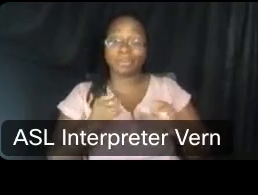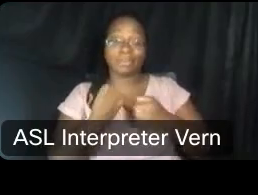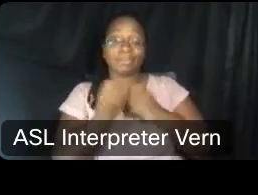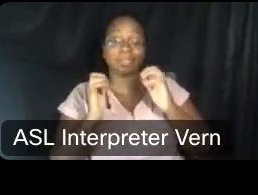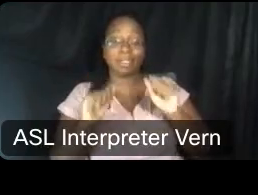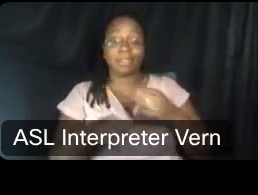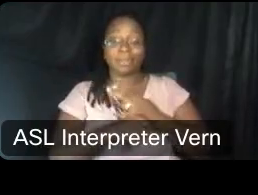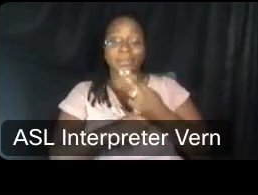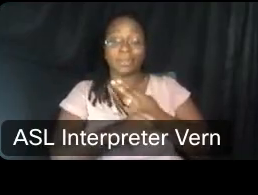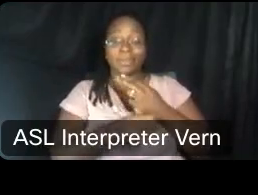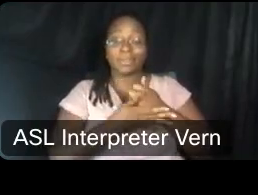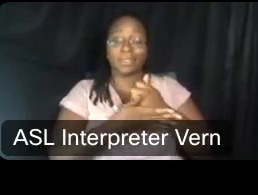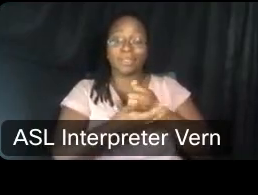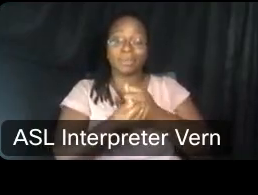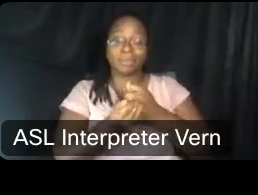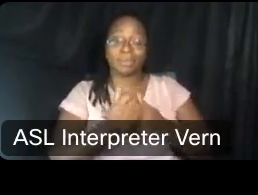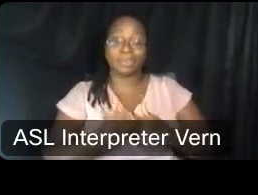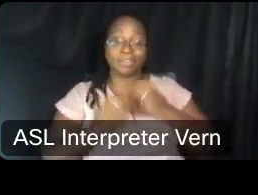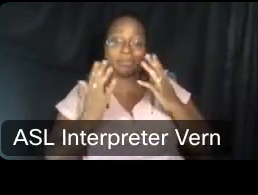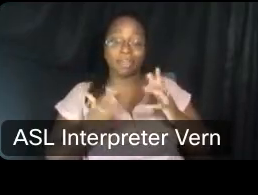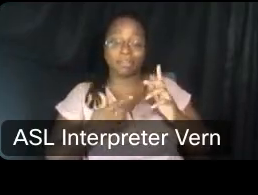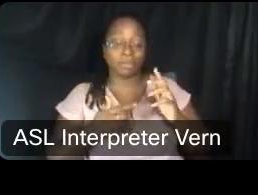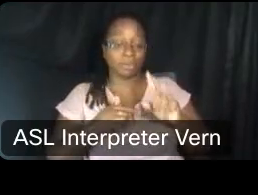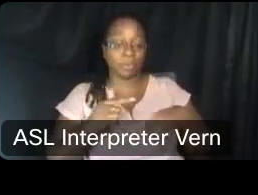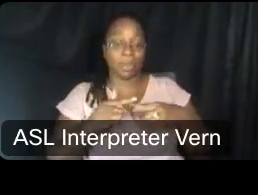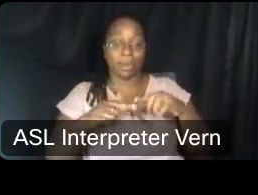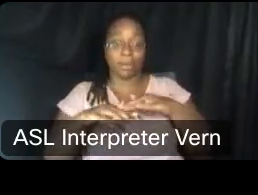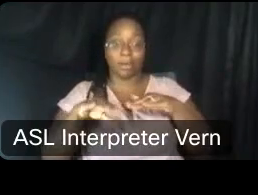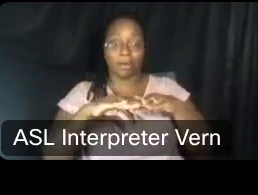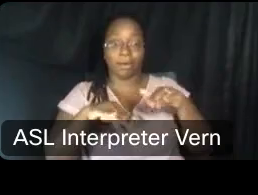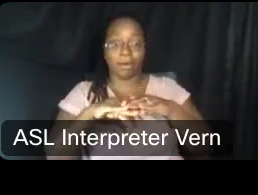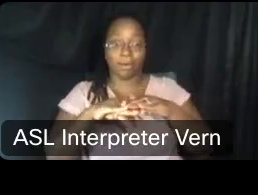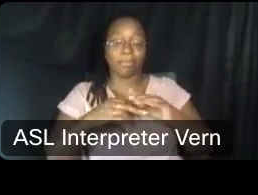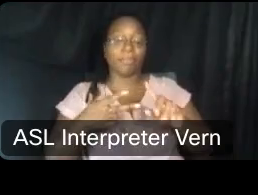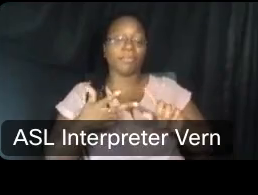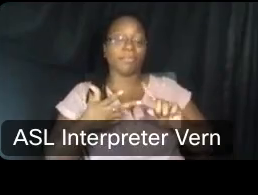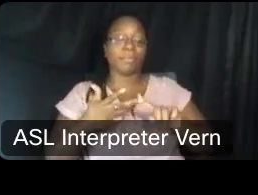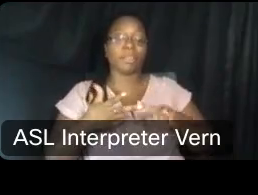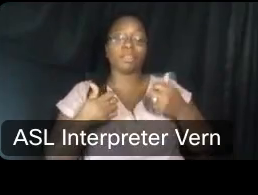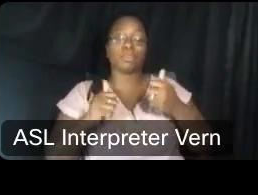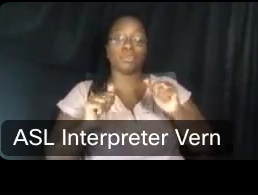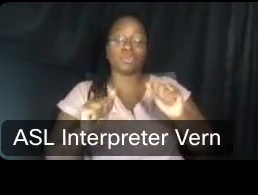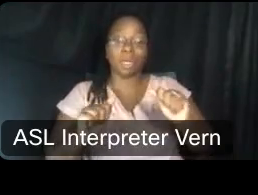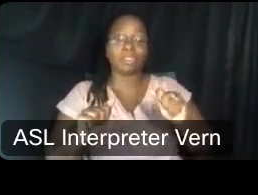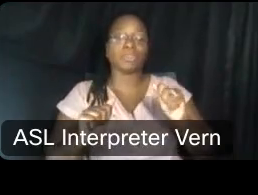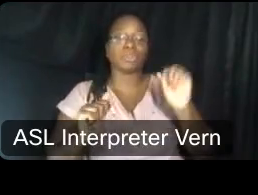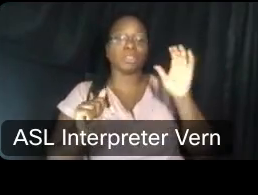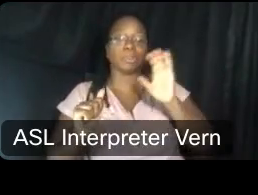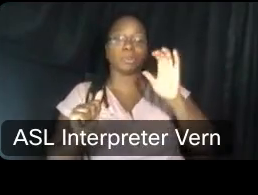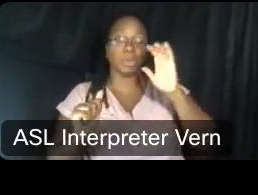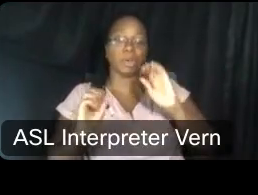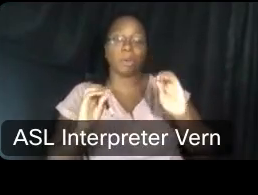support survivors at these intersections, and explore implementation strategies to support advocates and survivors at